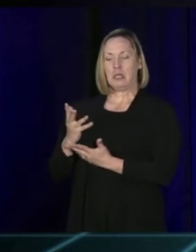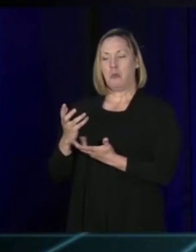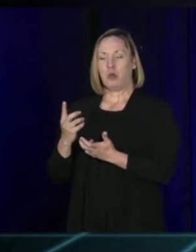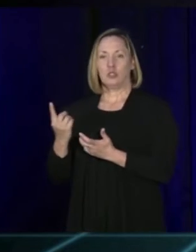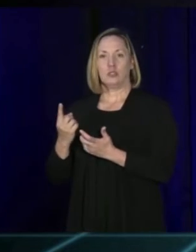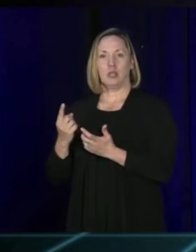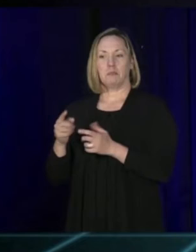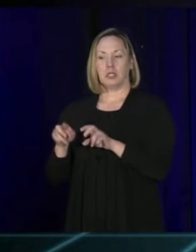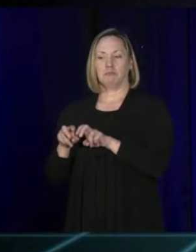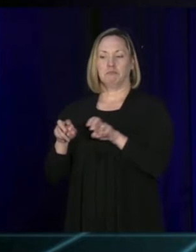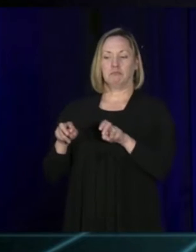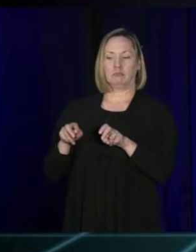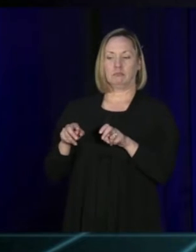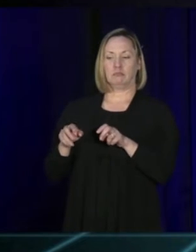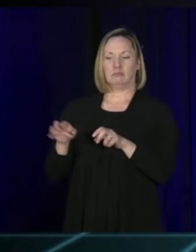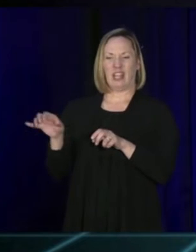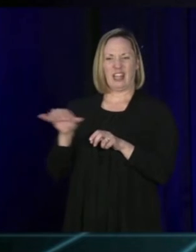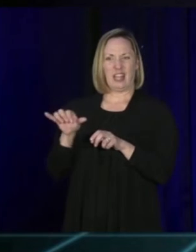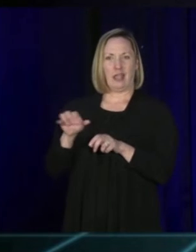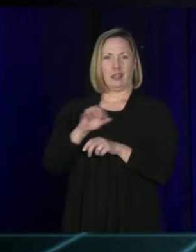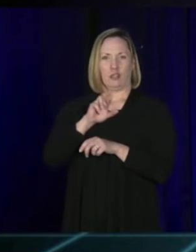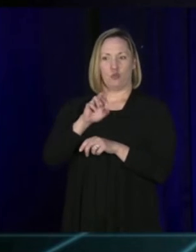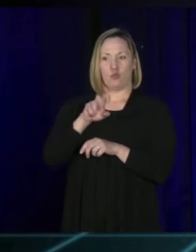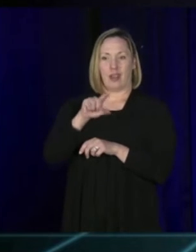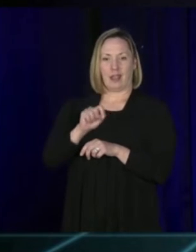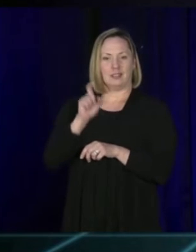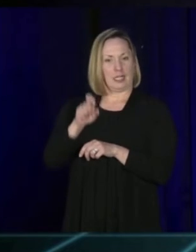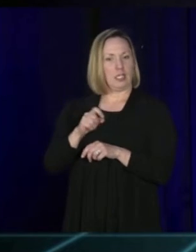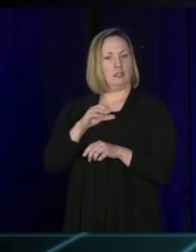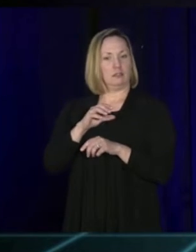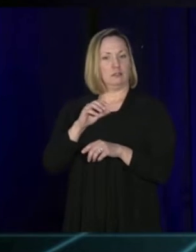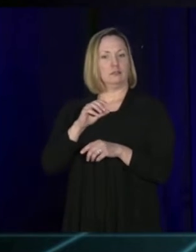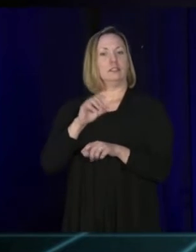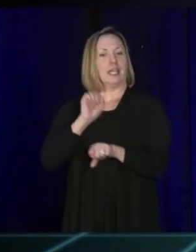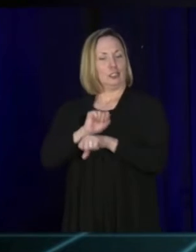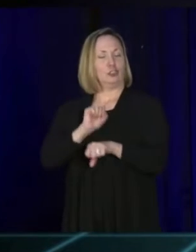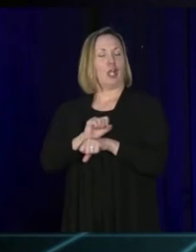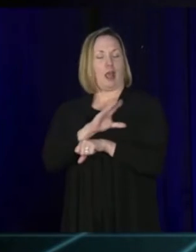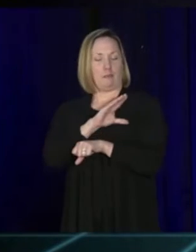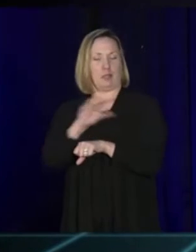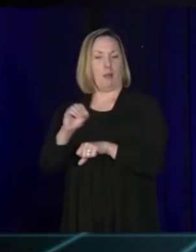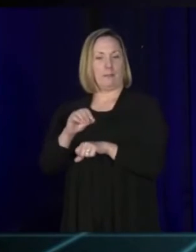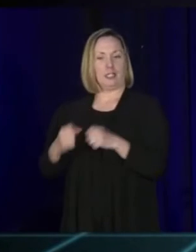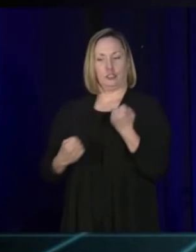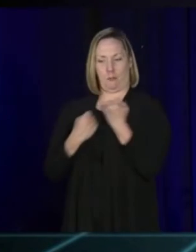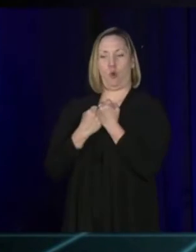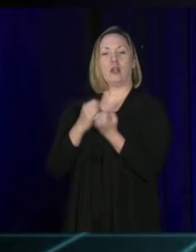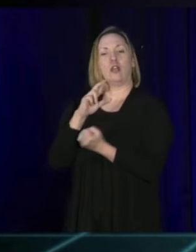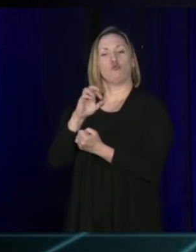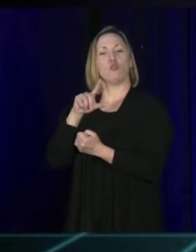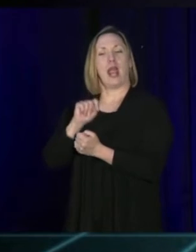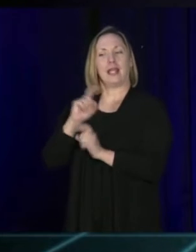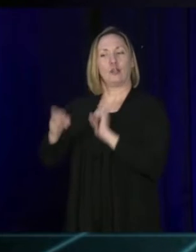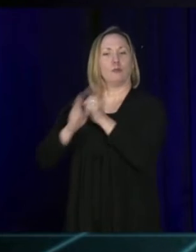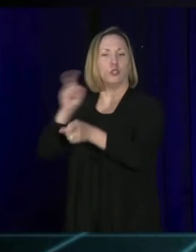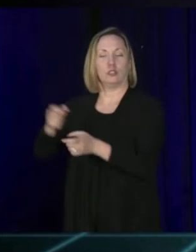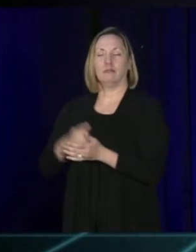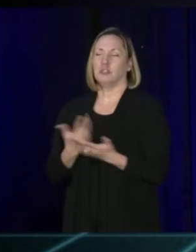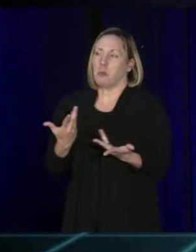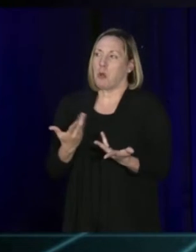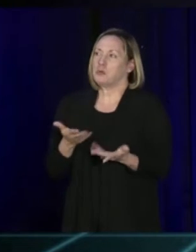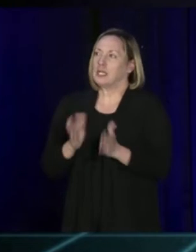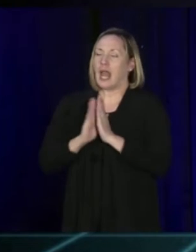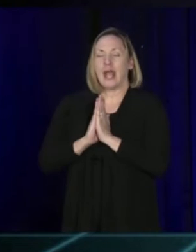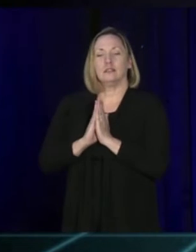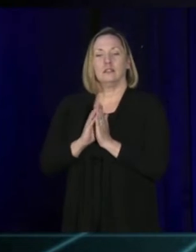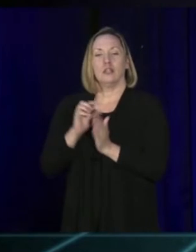to React because I probably need to get a job at a company sponsoring or supporting React contributions. I was gonna ask the poll I don't have like a little QR